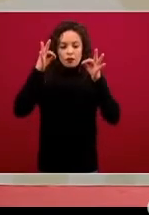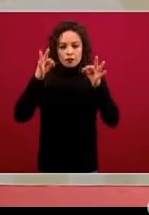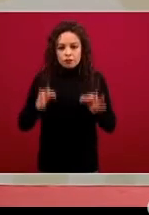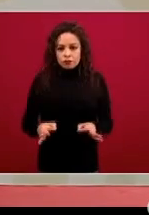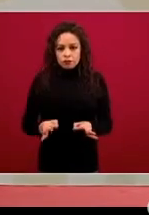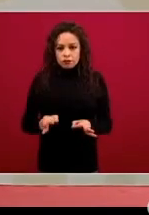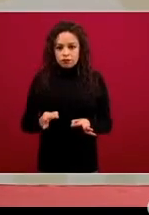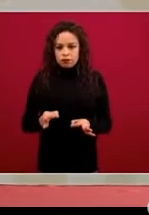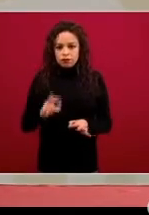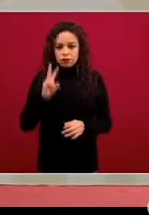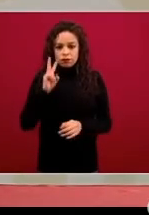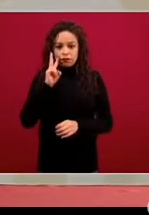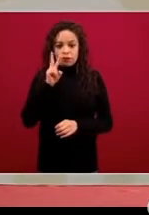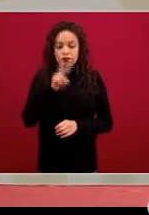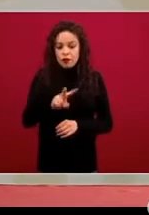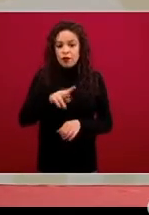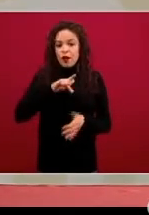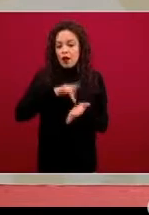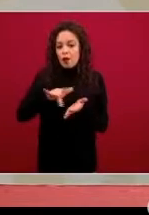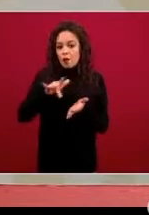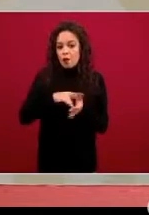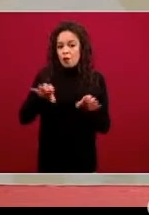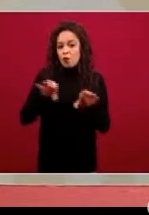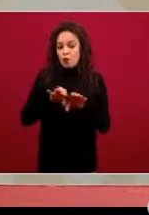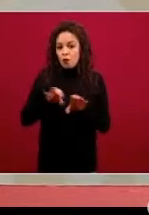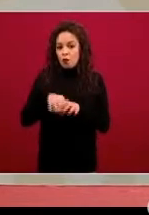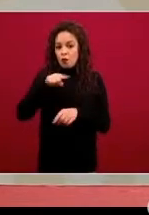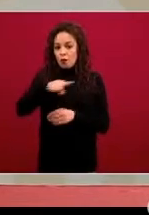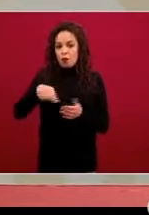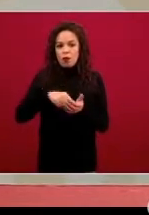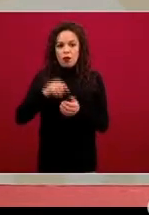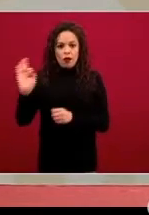where there's higher rate of transmission.